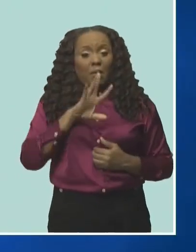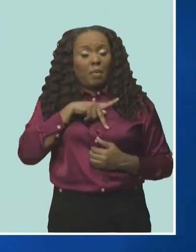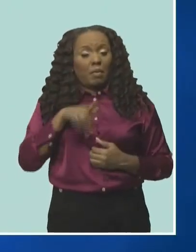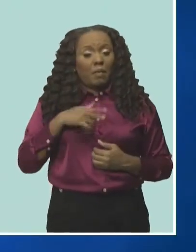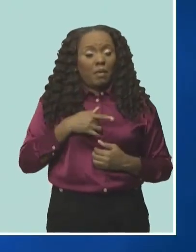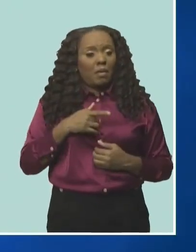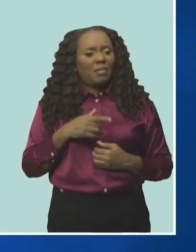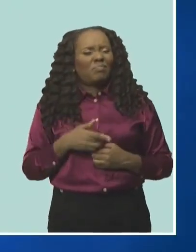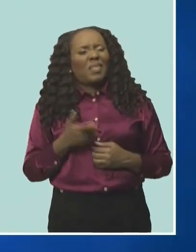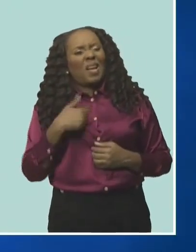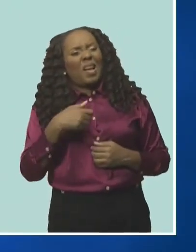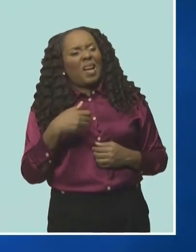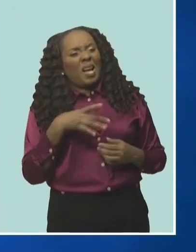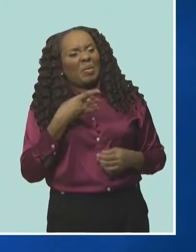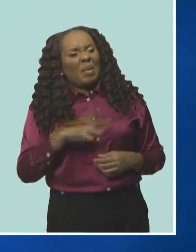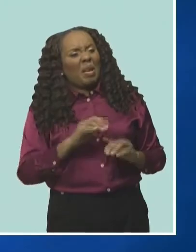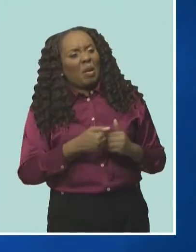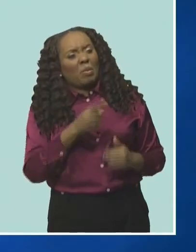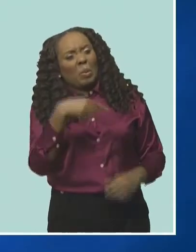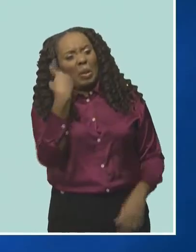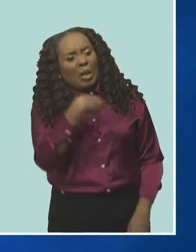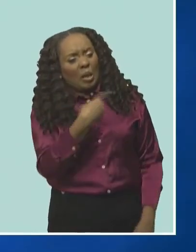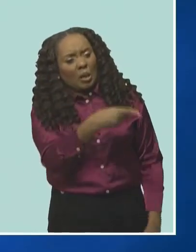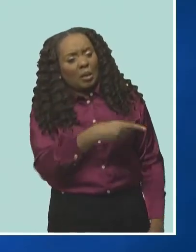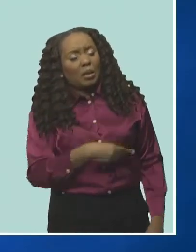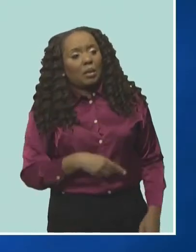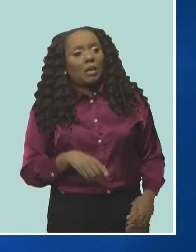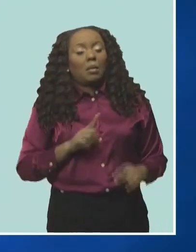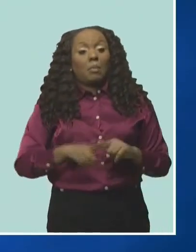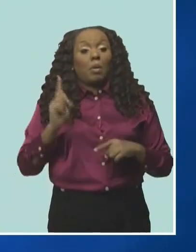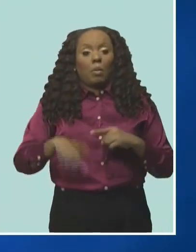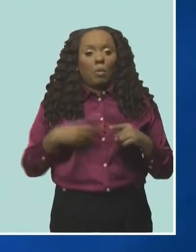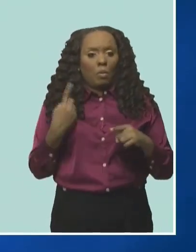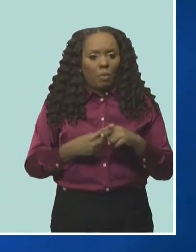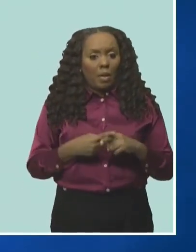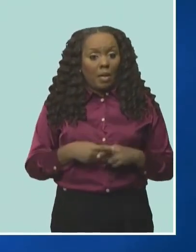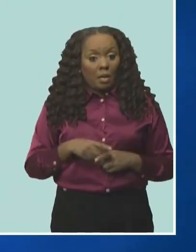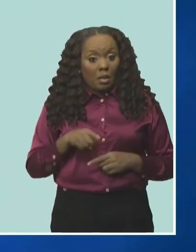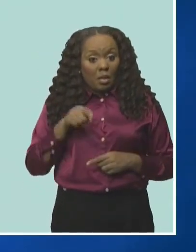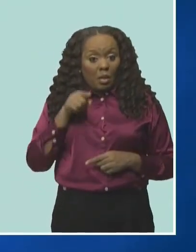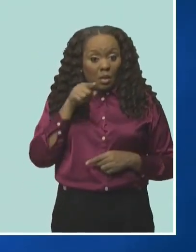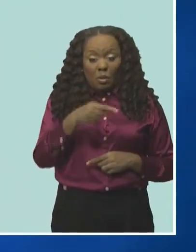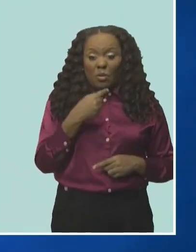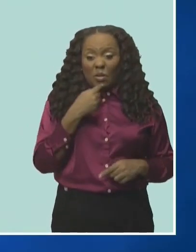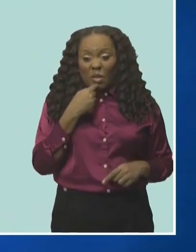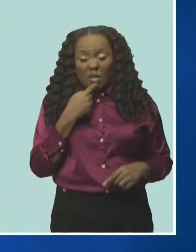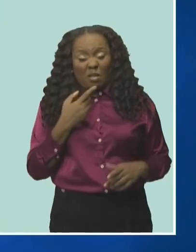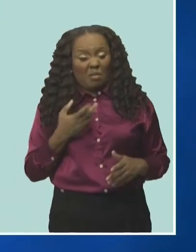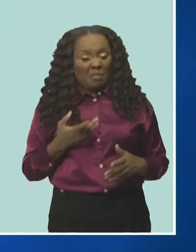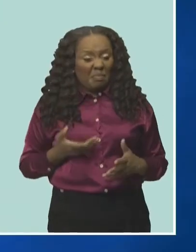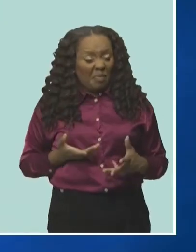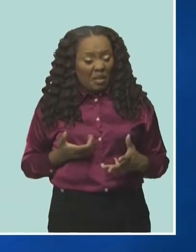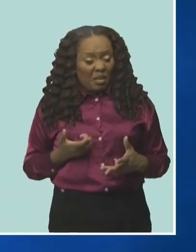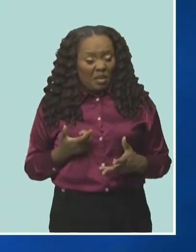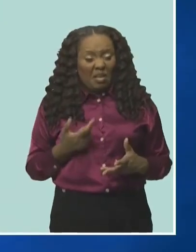is protected. But to the extent that that speech is used to harass, to intimidate, to cause distress